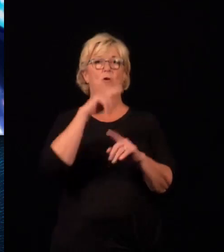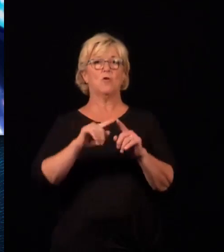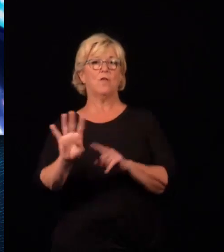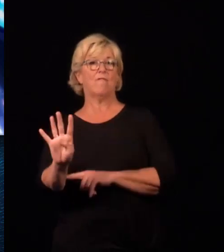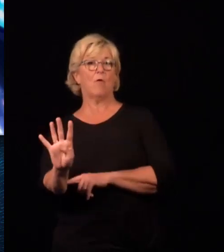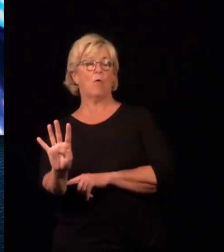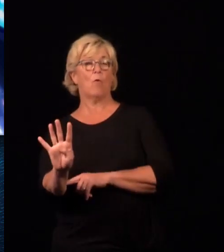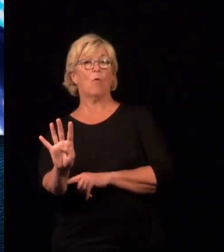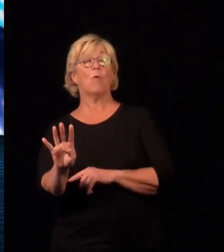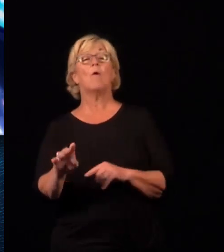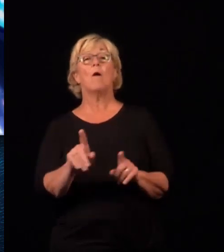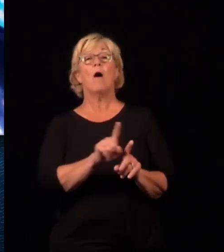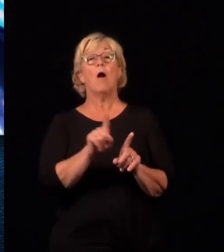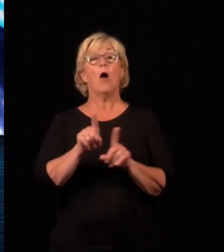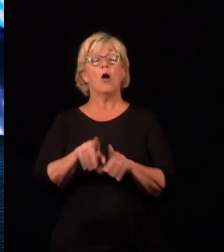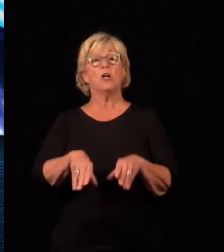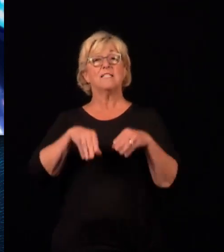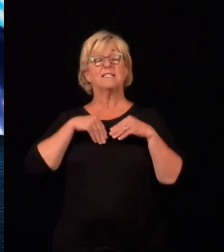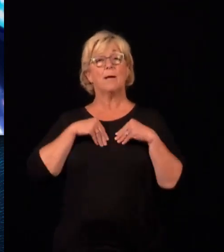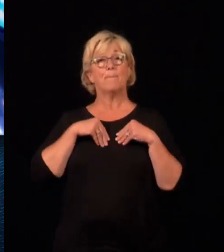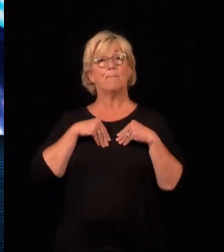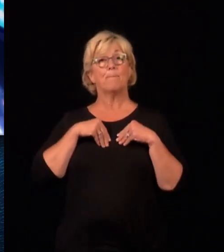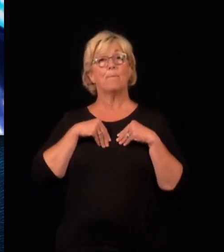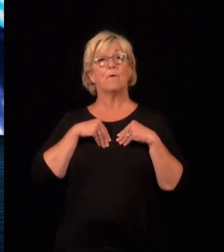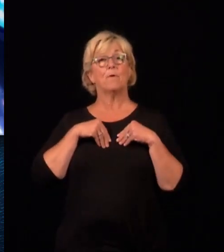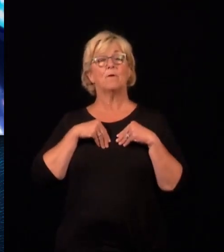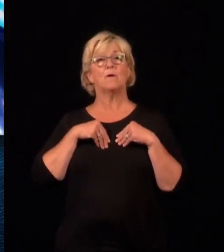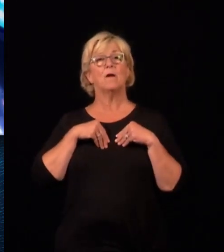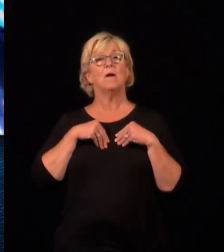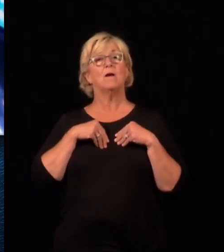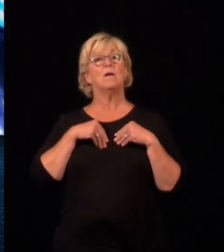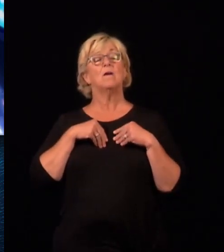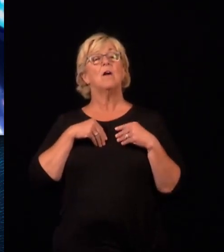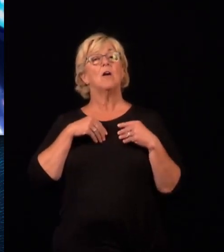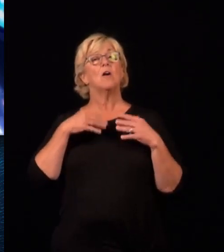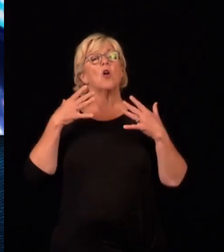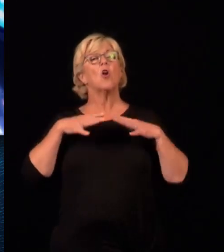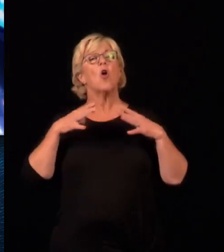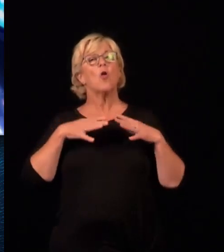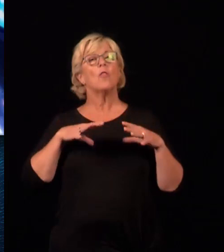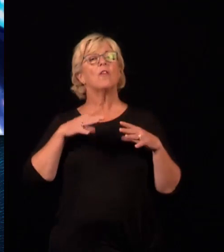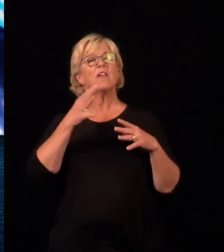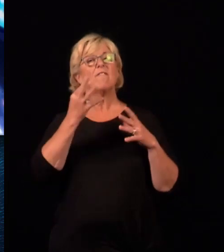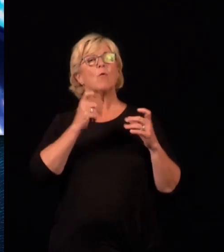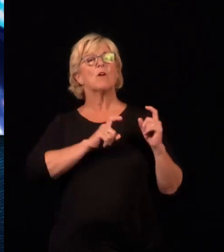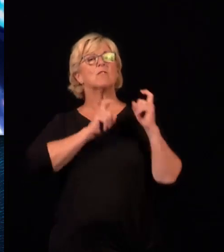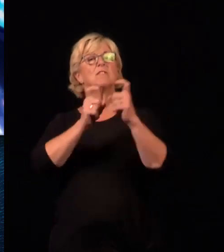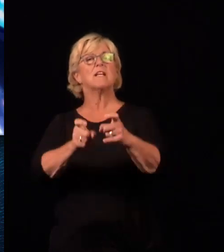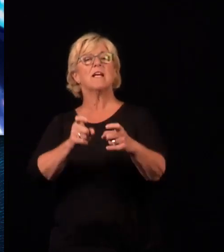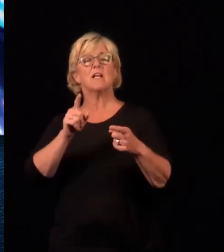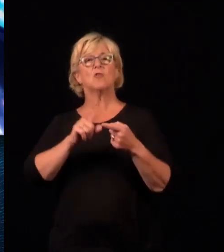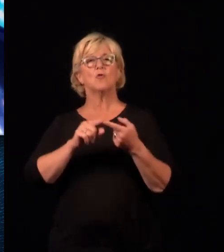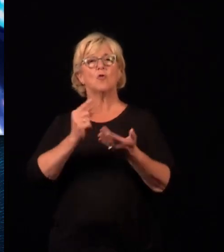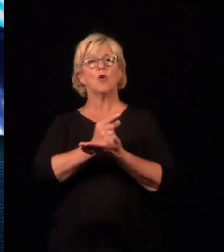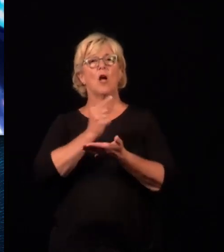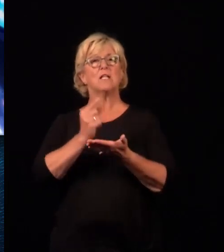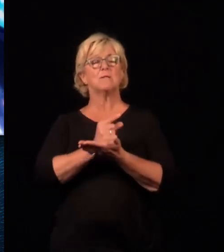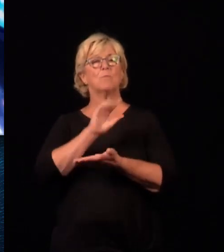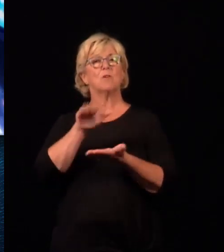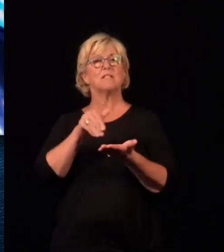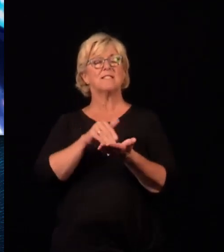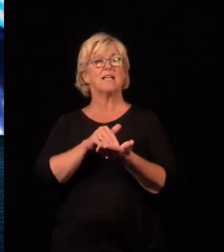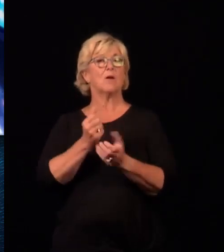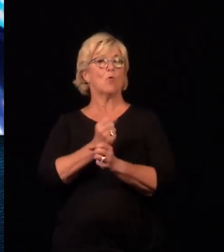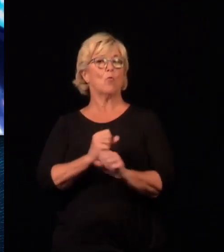o'clock. And we're also accepting gently used clothing to donate to the Gospel Center Rescue Mission, as well as